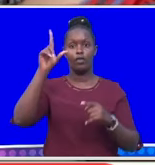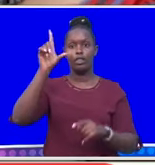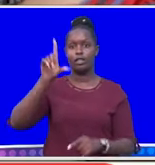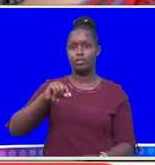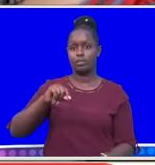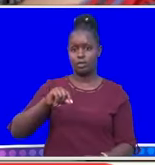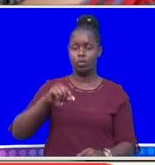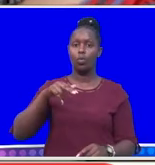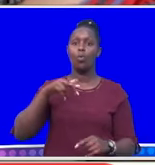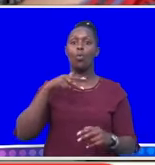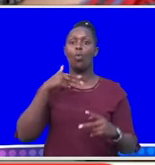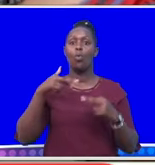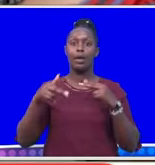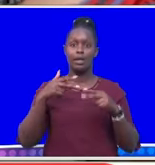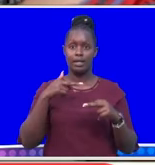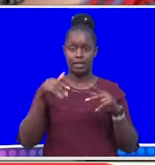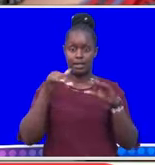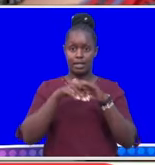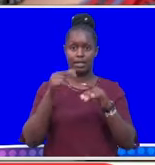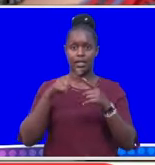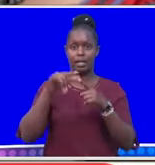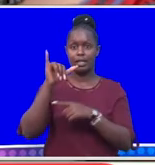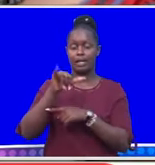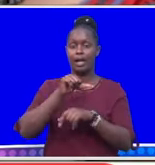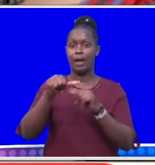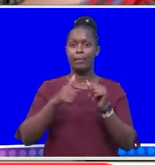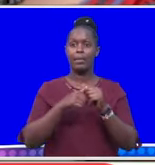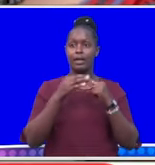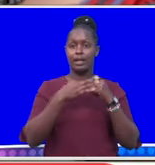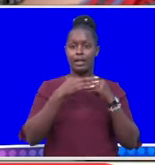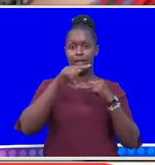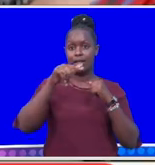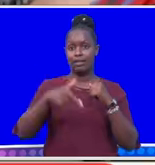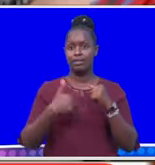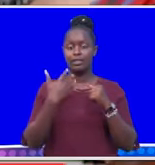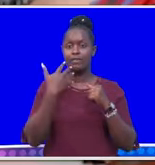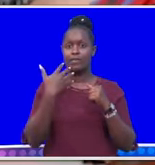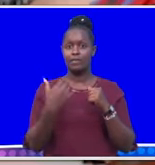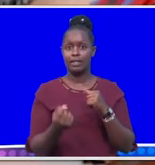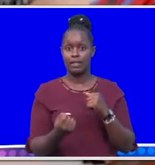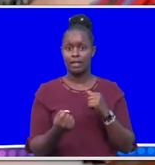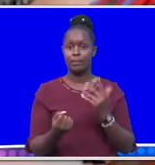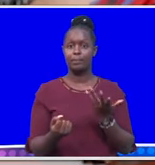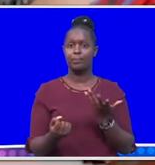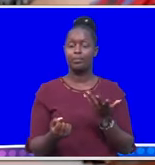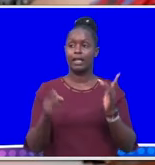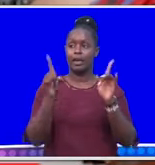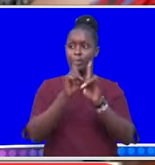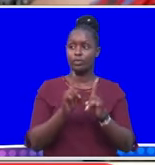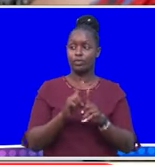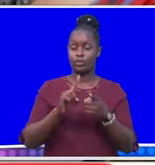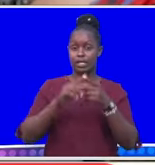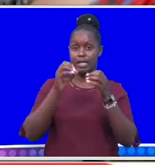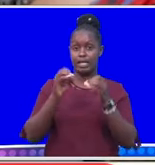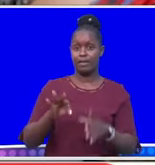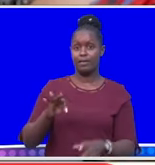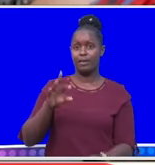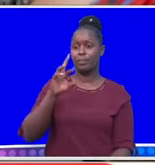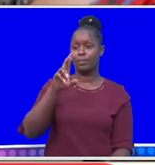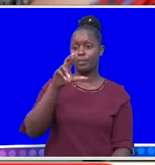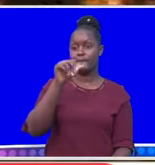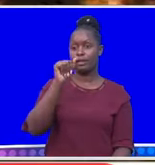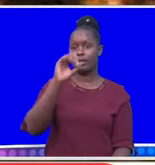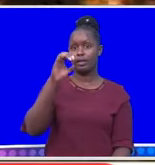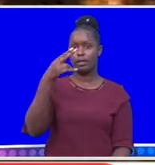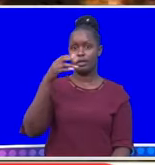reservations in Orlando averages at about 8,500 shillings. Per night. If the First Lady had traveled with a crew